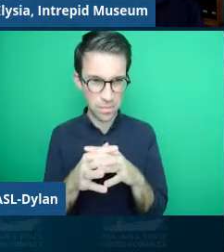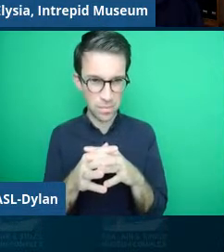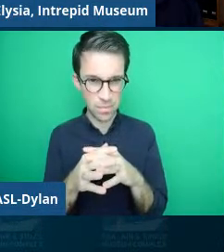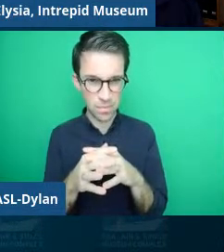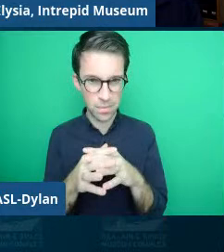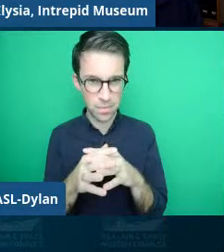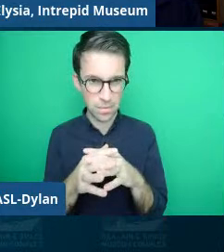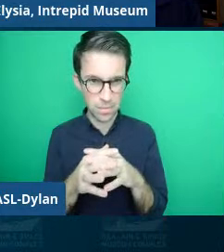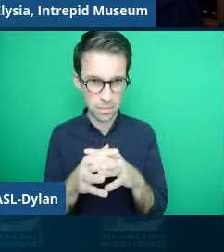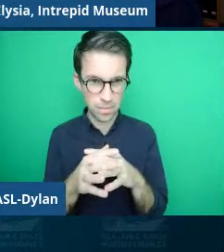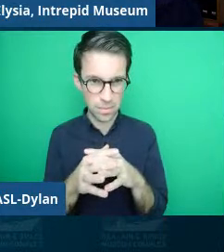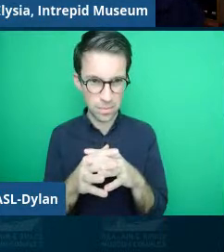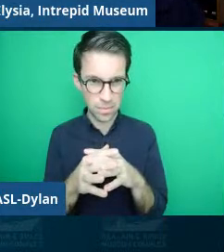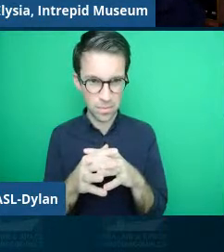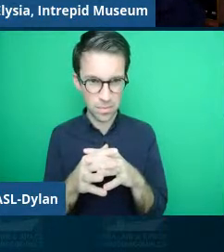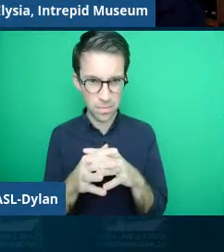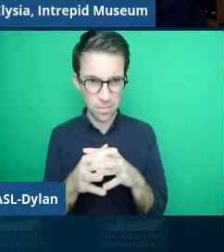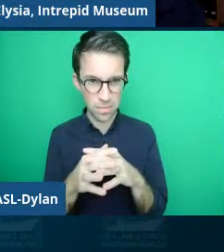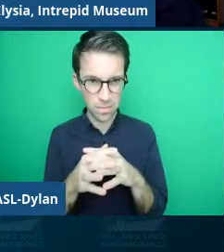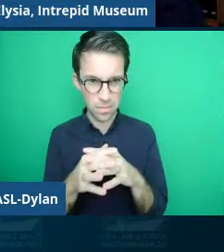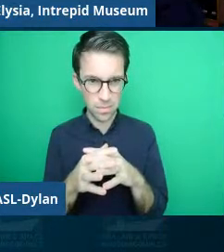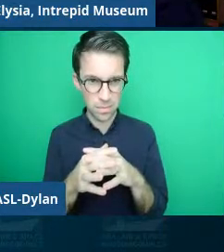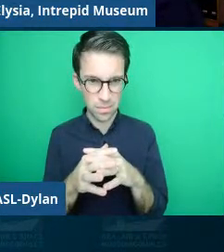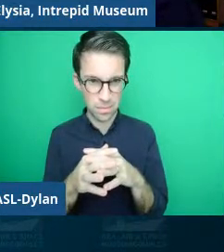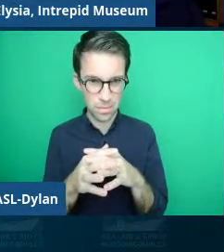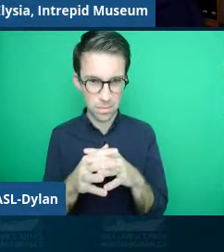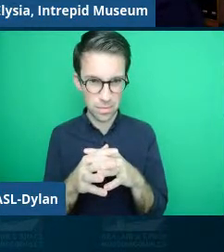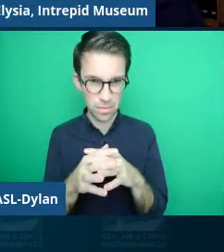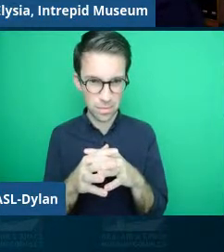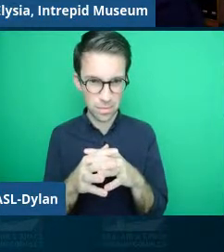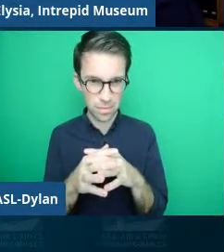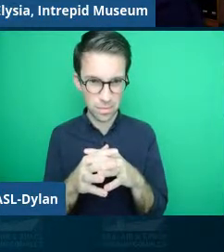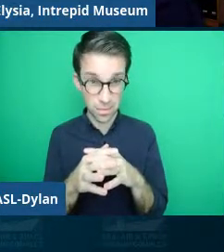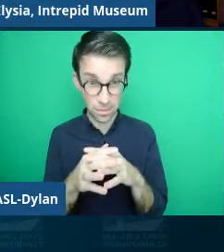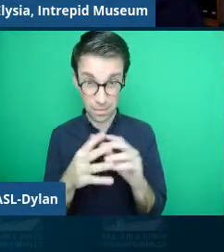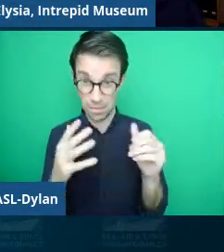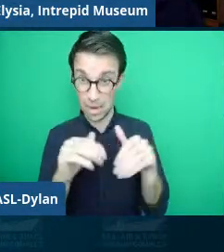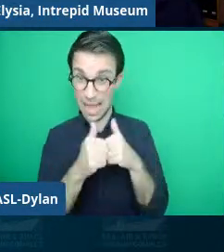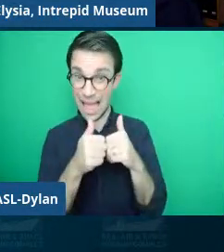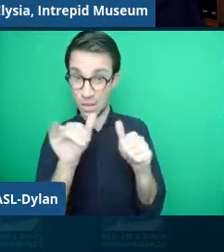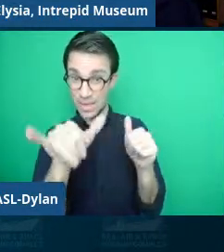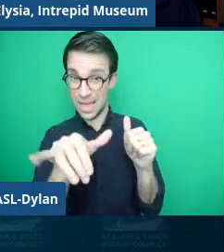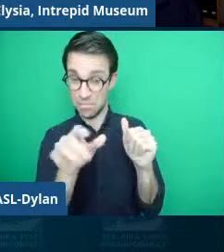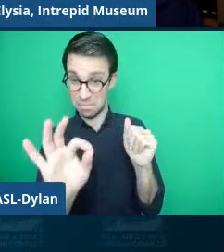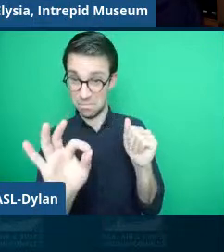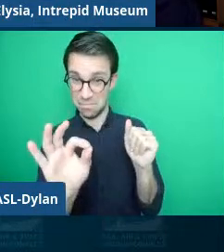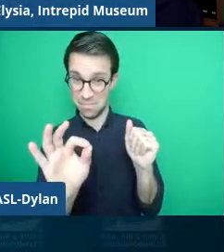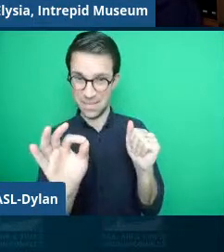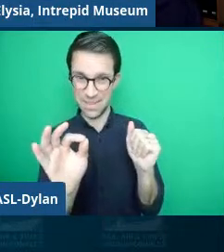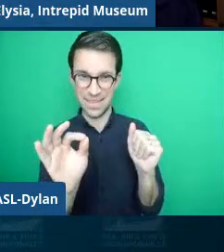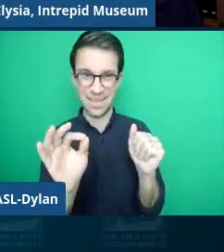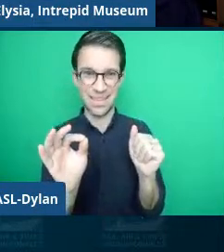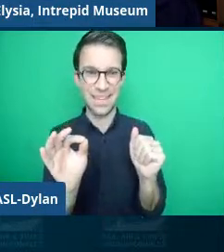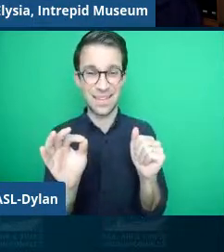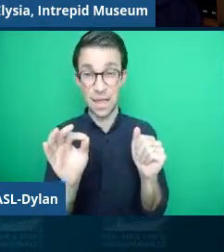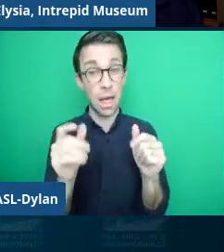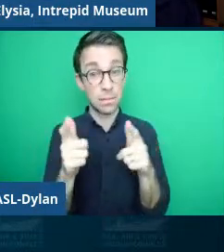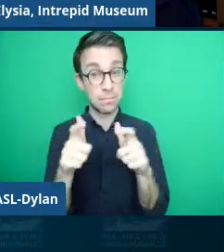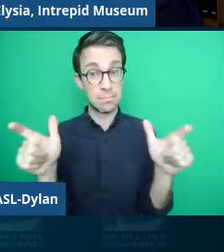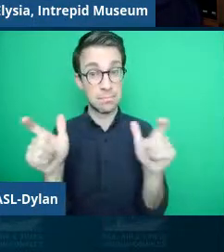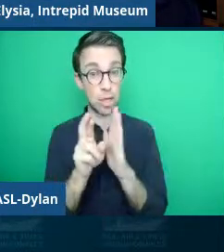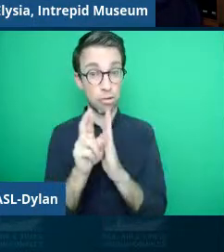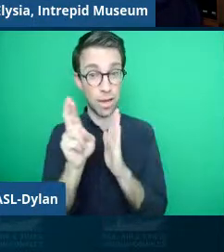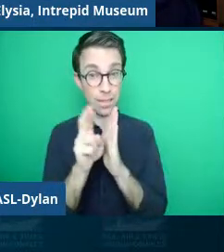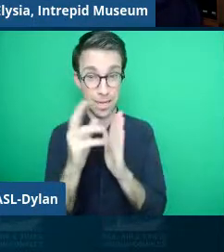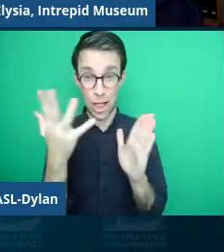Let's see how this There's so many works. options. I feel like There really are. Oh, how's that? decision paralysis. Oh my goodness. That's a big rocket. You Does asked that look